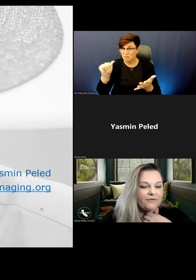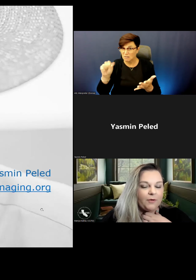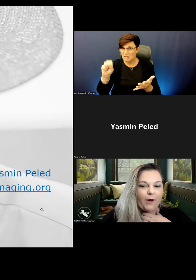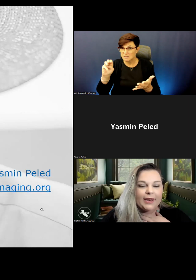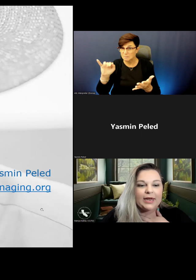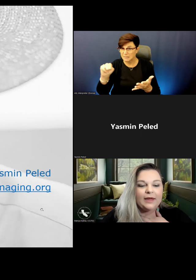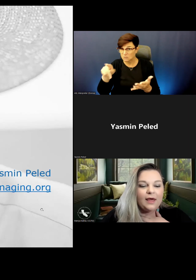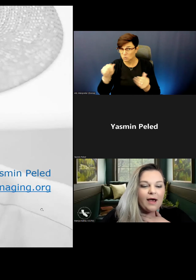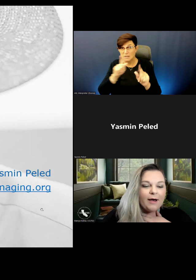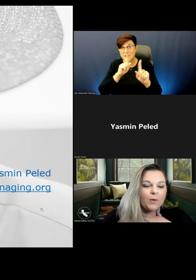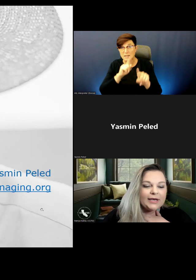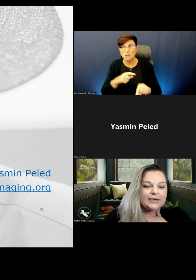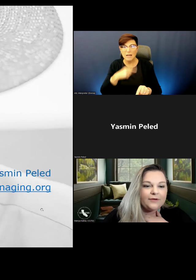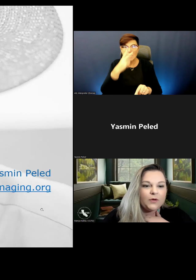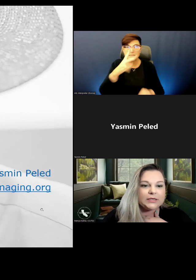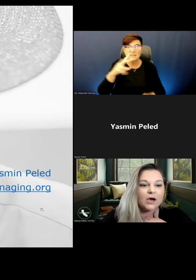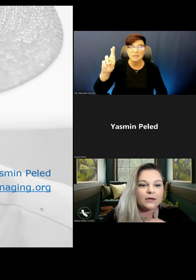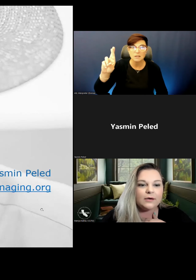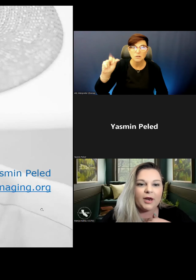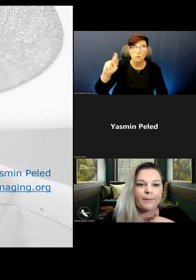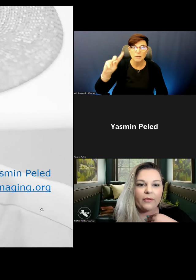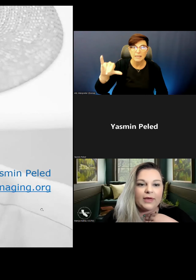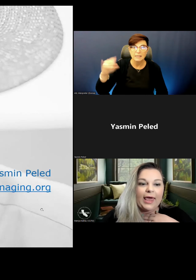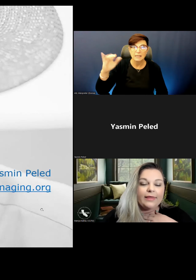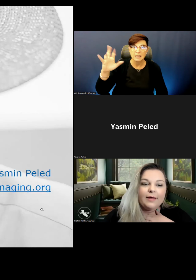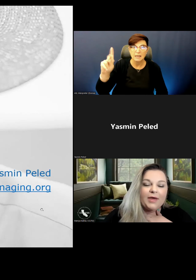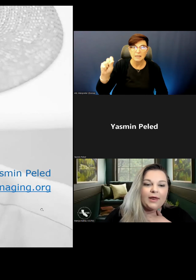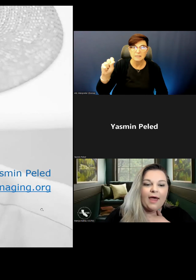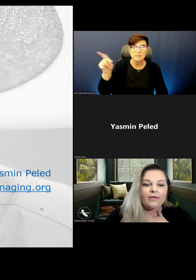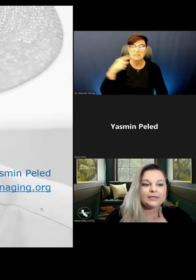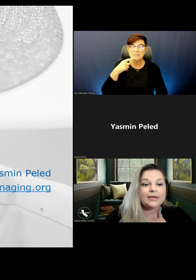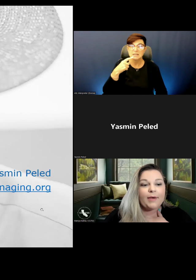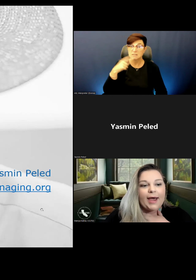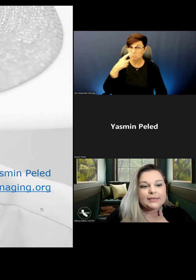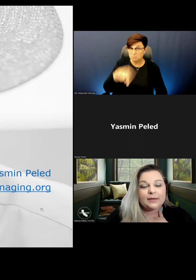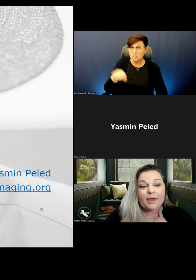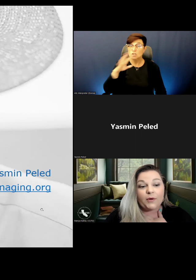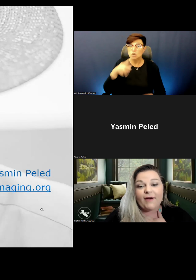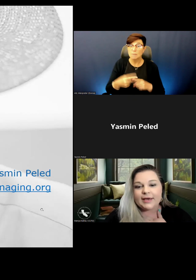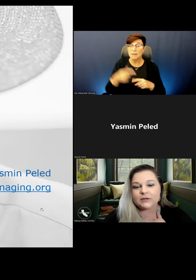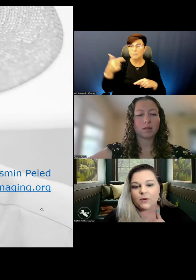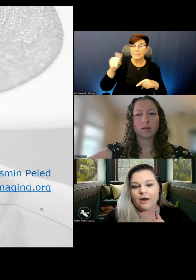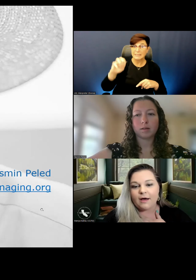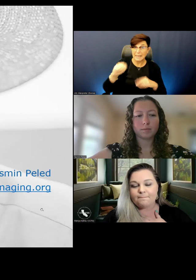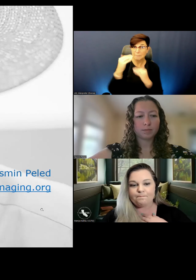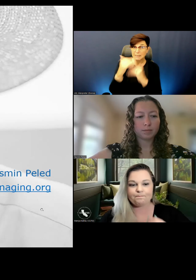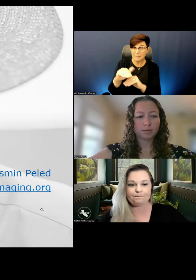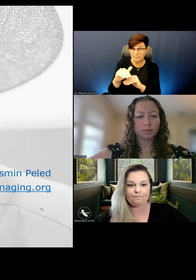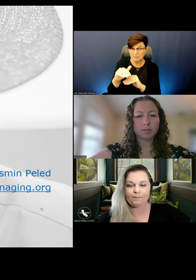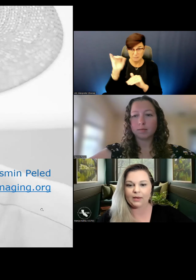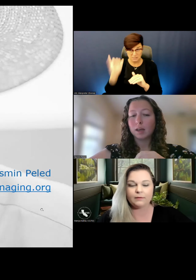I see one from Randy asking if you could talk a little bit about the GAN limit and how that's impacted the May revise or